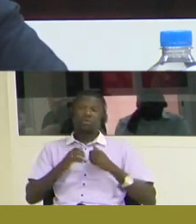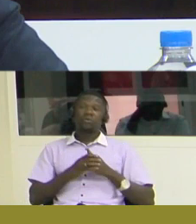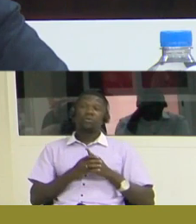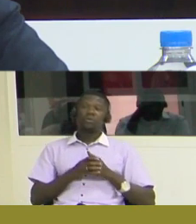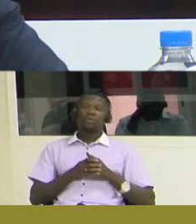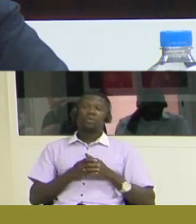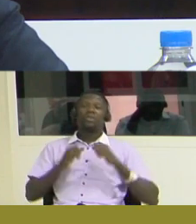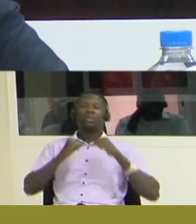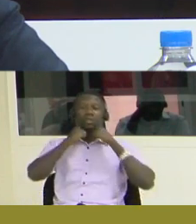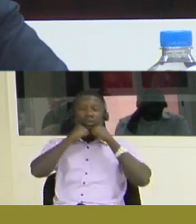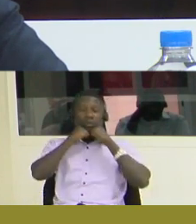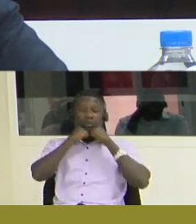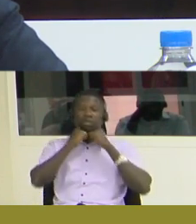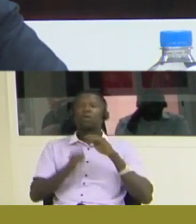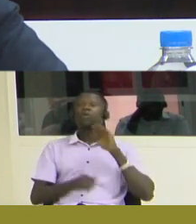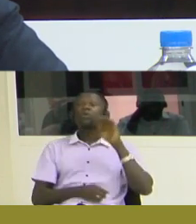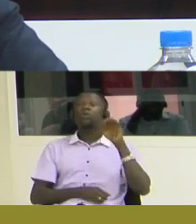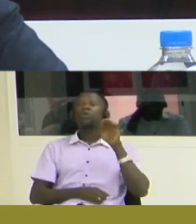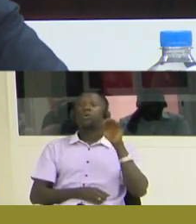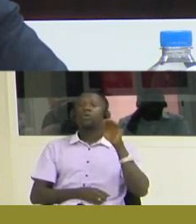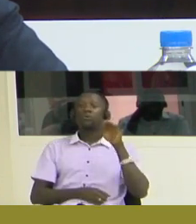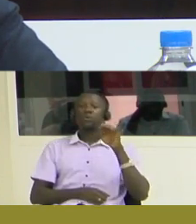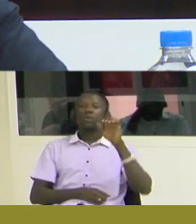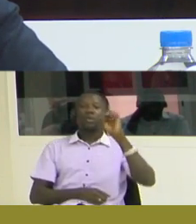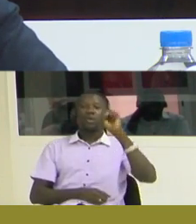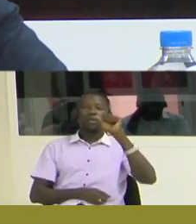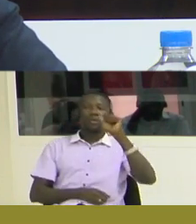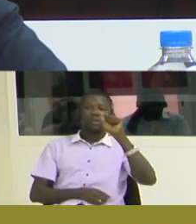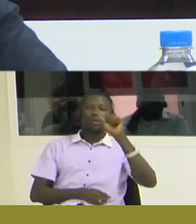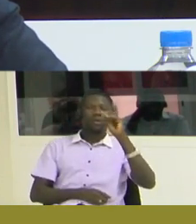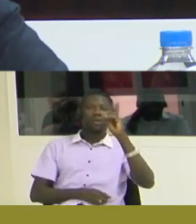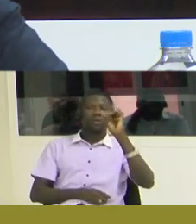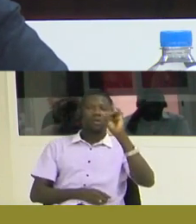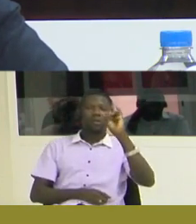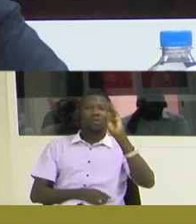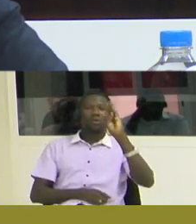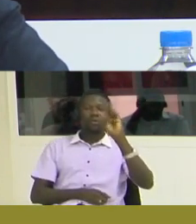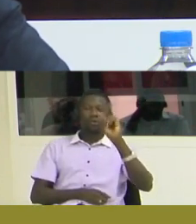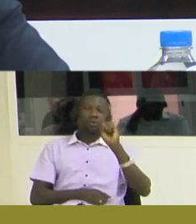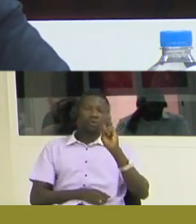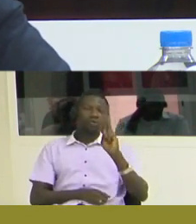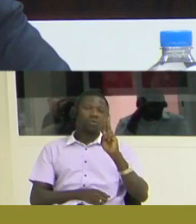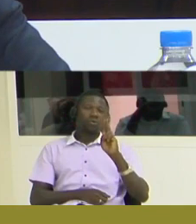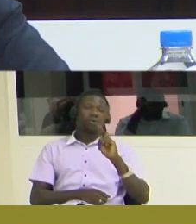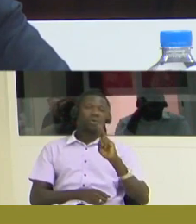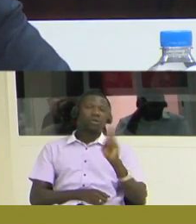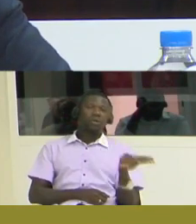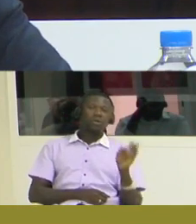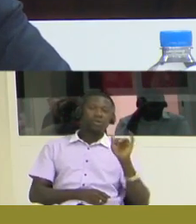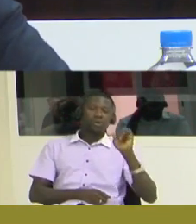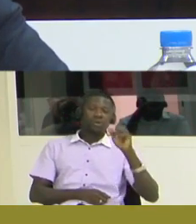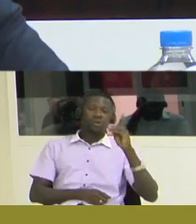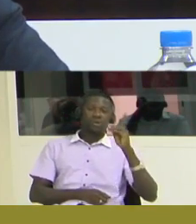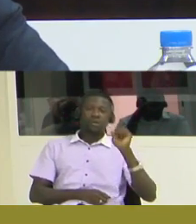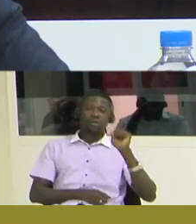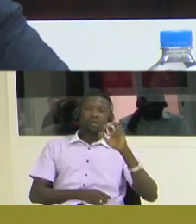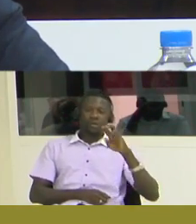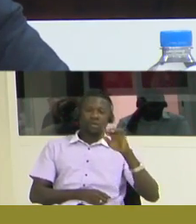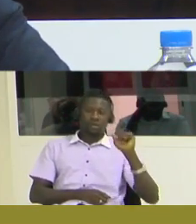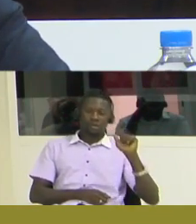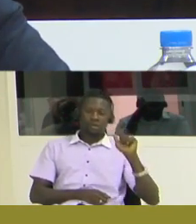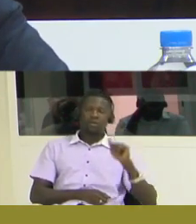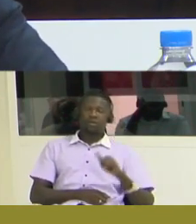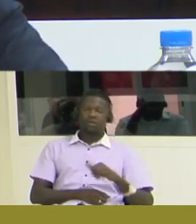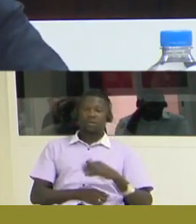Sena sabelli called Santa behind Aaron now the way we got to know is is